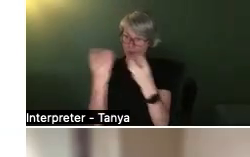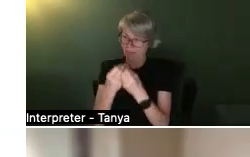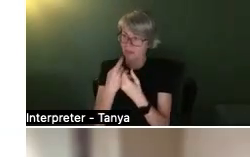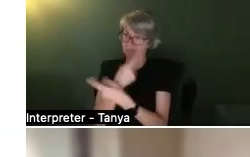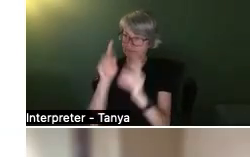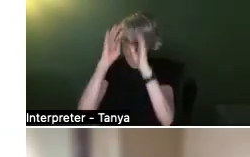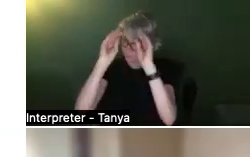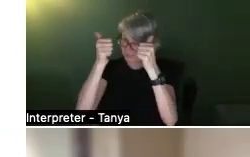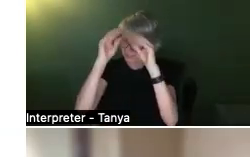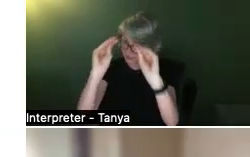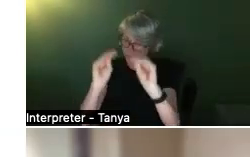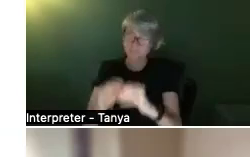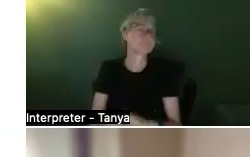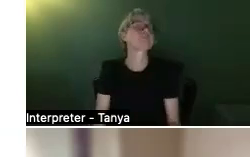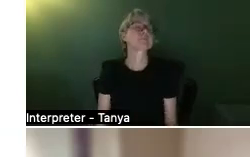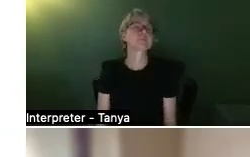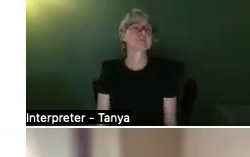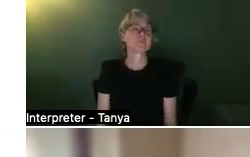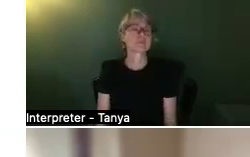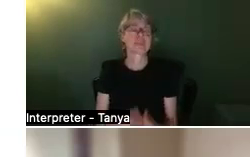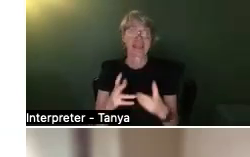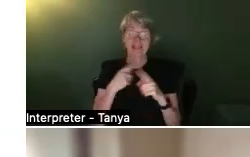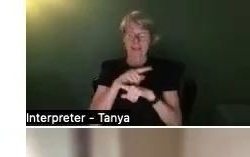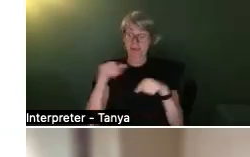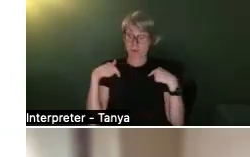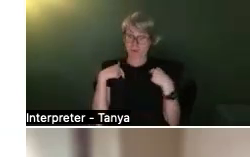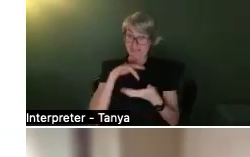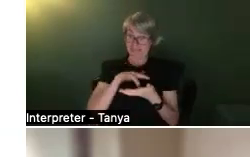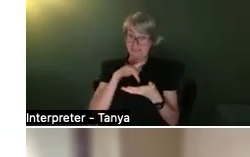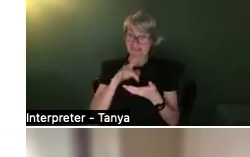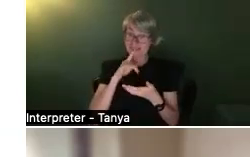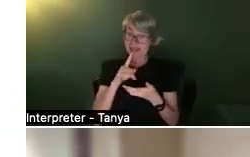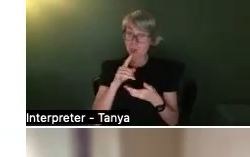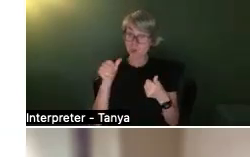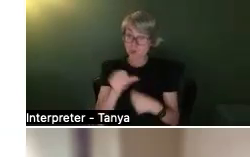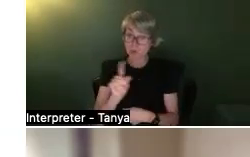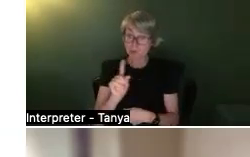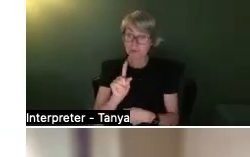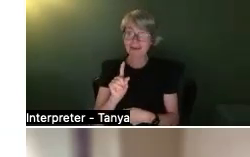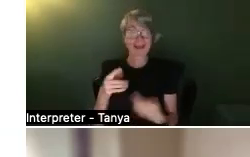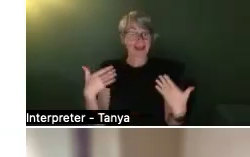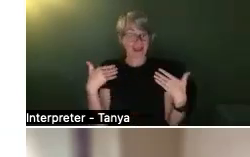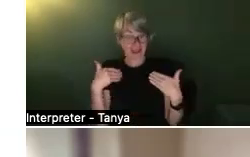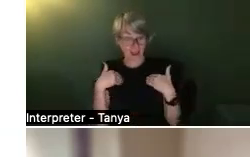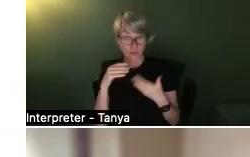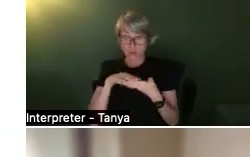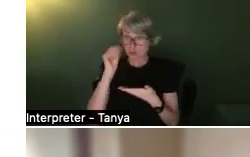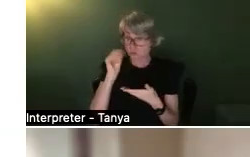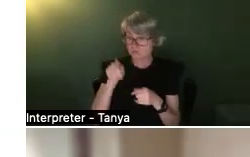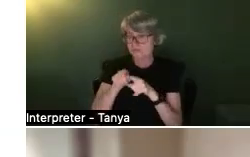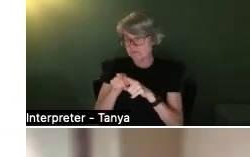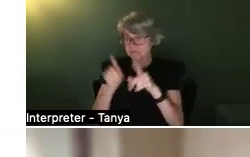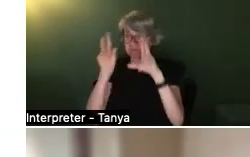Another one of the National Centre's recommendations is that health students should have more opportunities for placements or other practical learning experiences